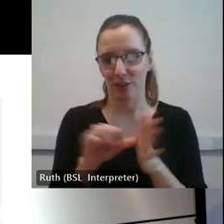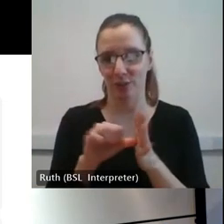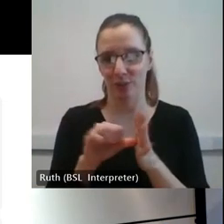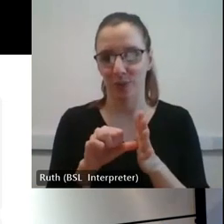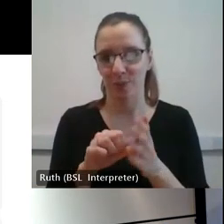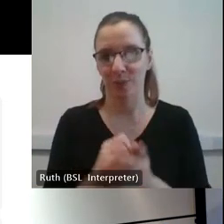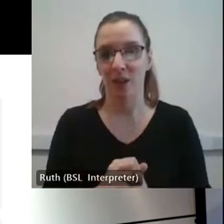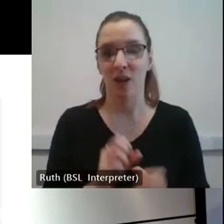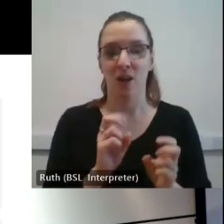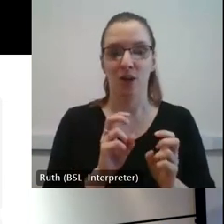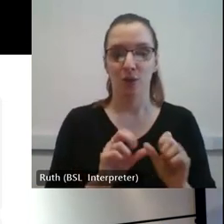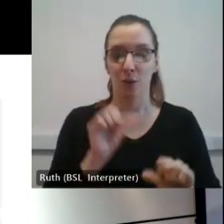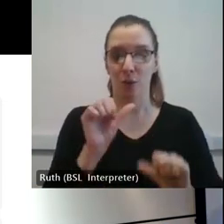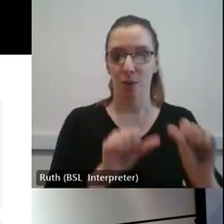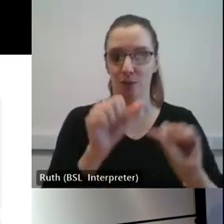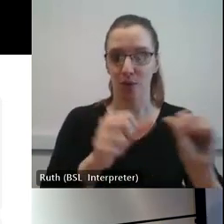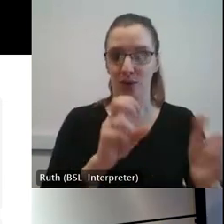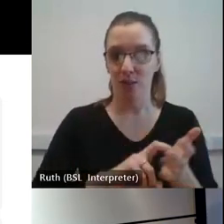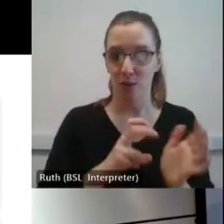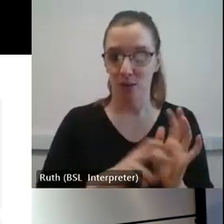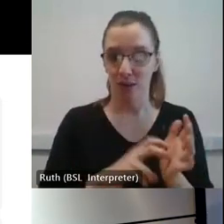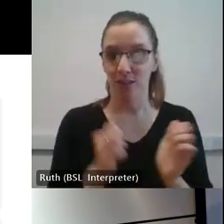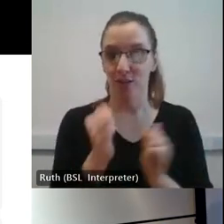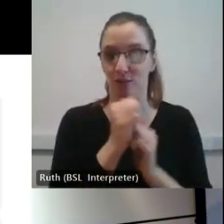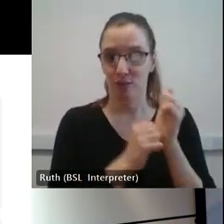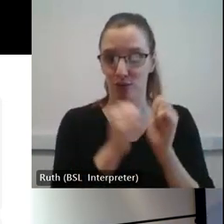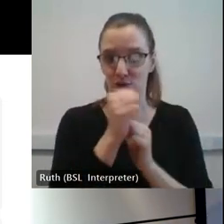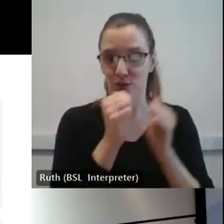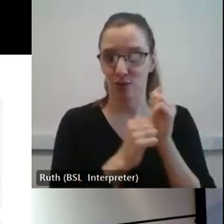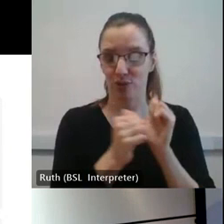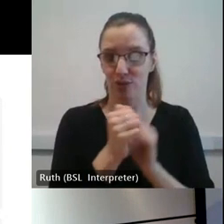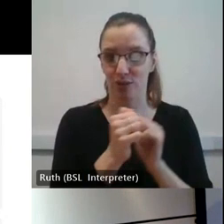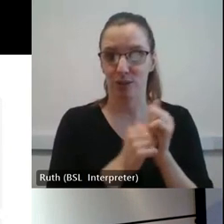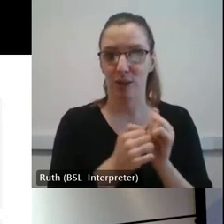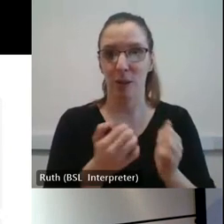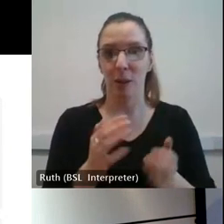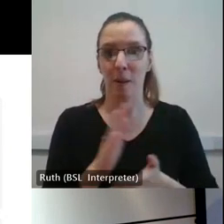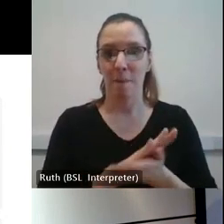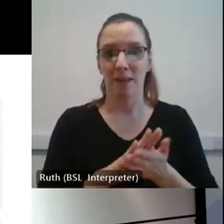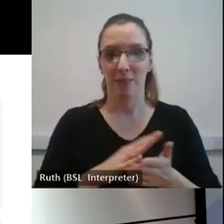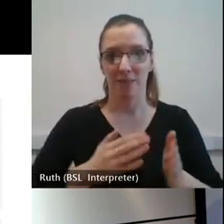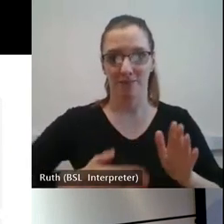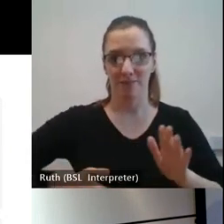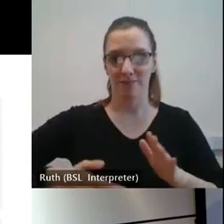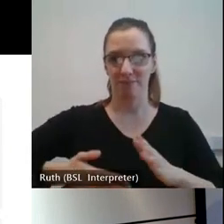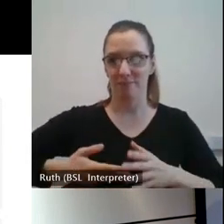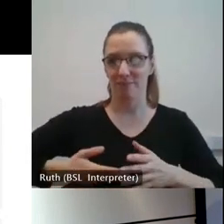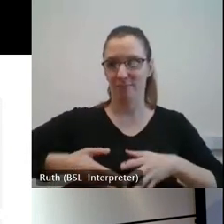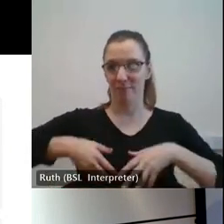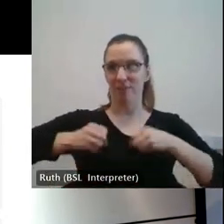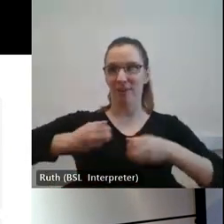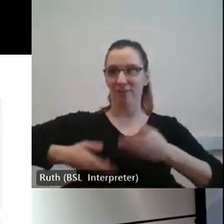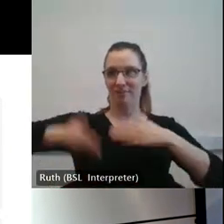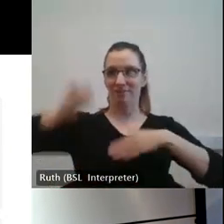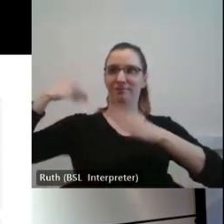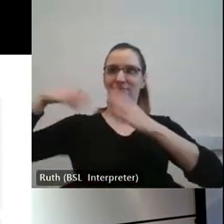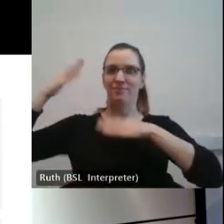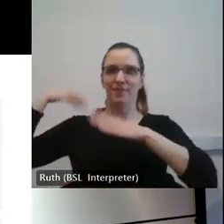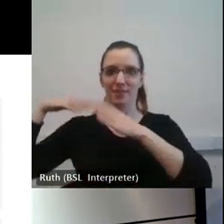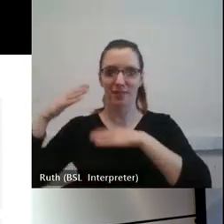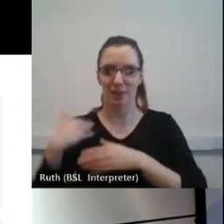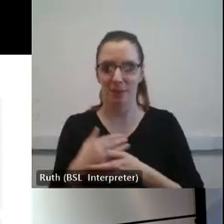way organizations are structured, they've been structured like that years ago, but they are not considering now